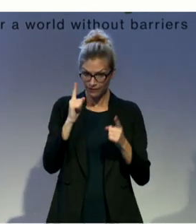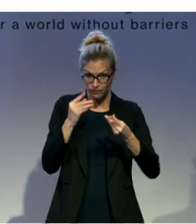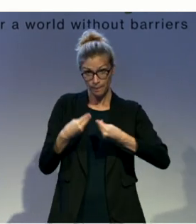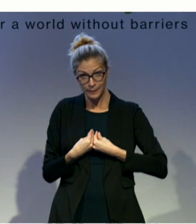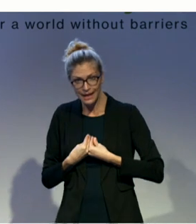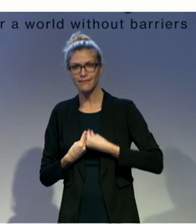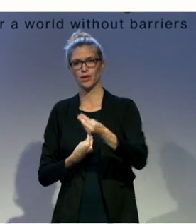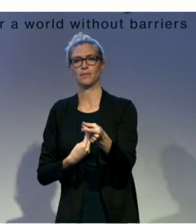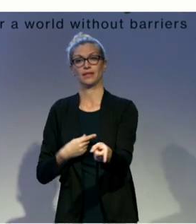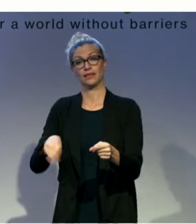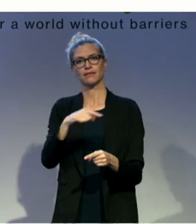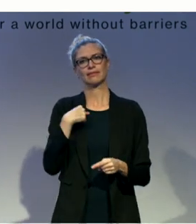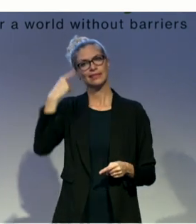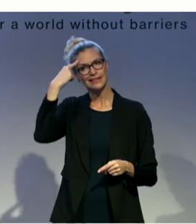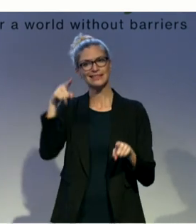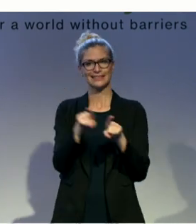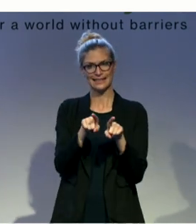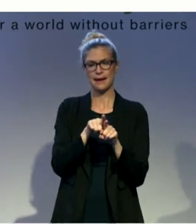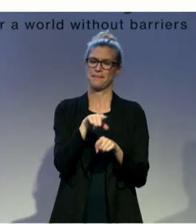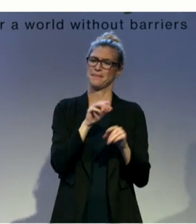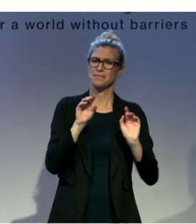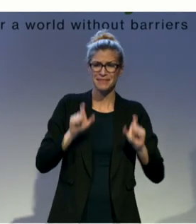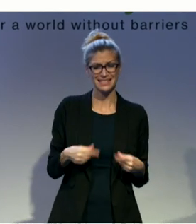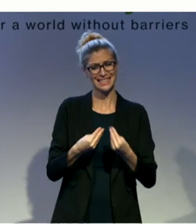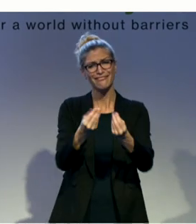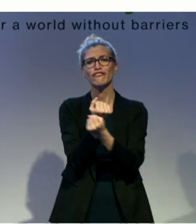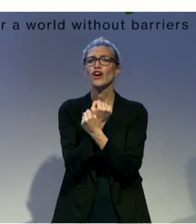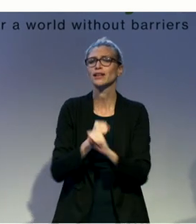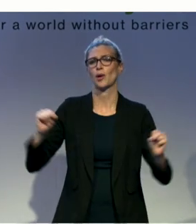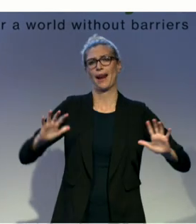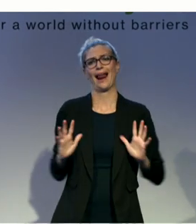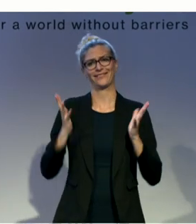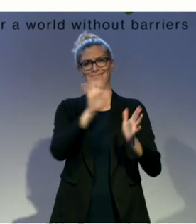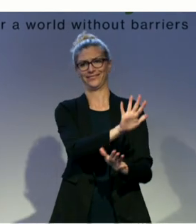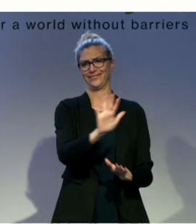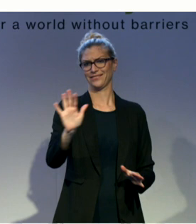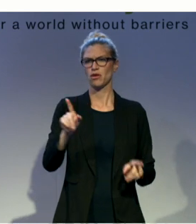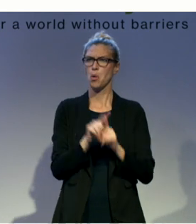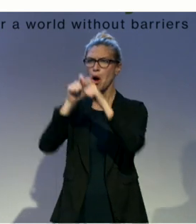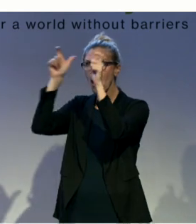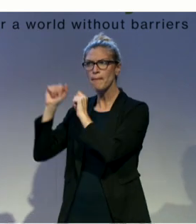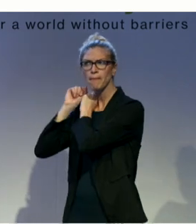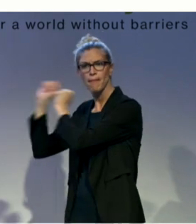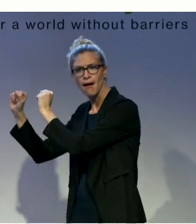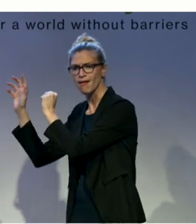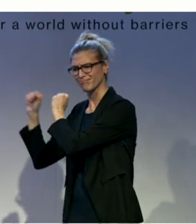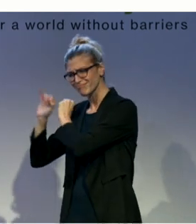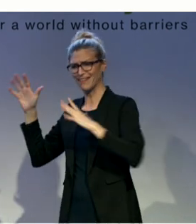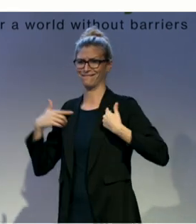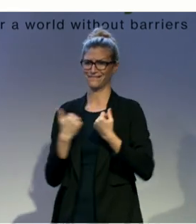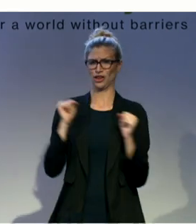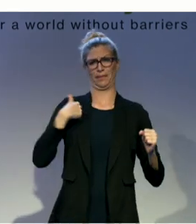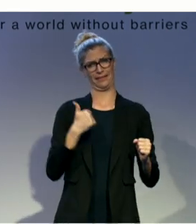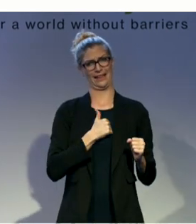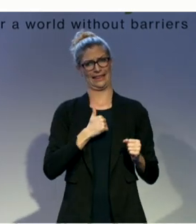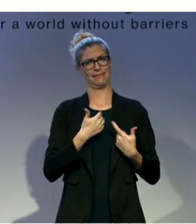people should live free and that institutions and asylums should no longer exist. Thank you for your